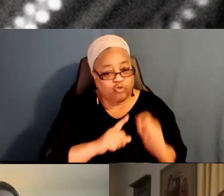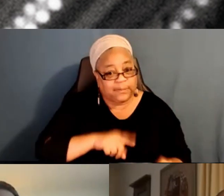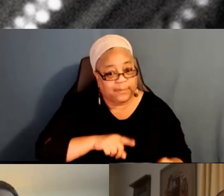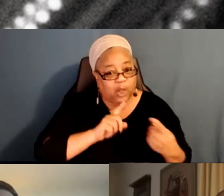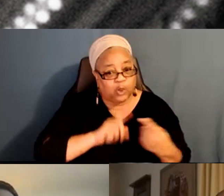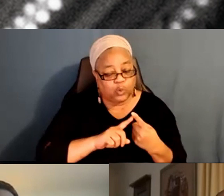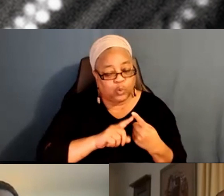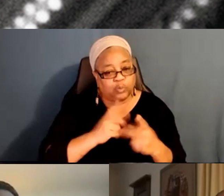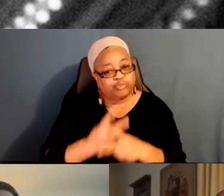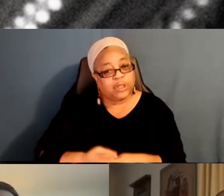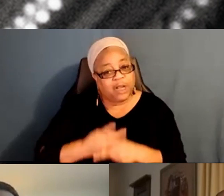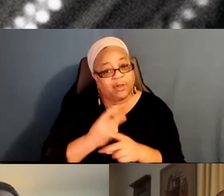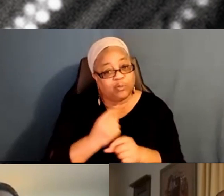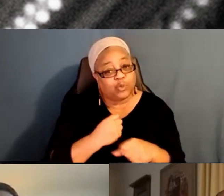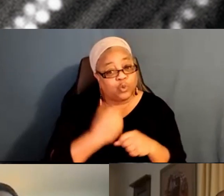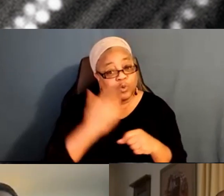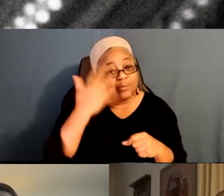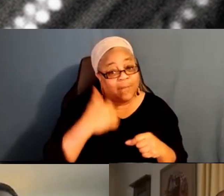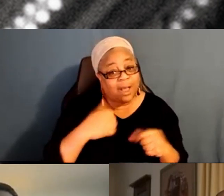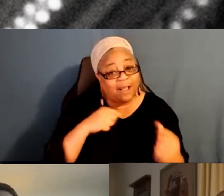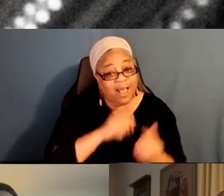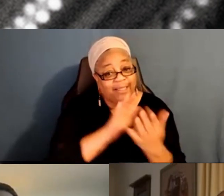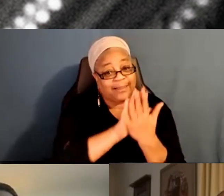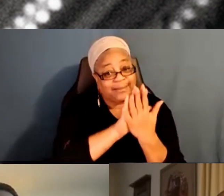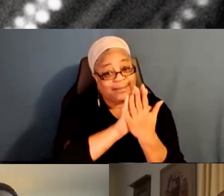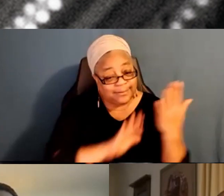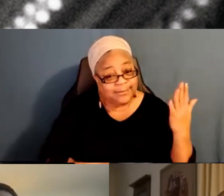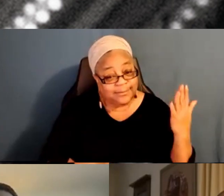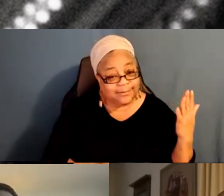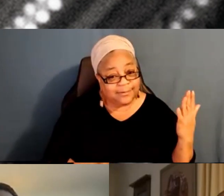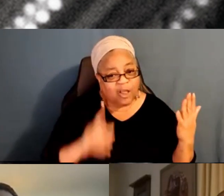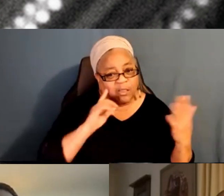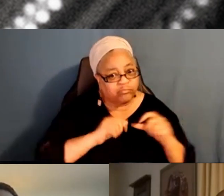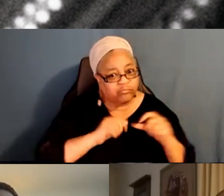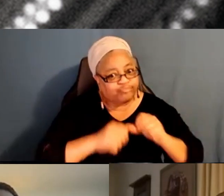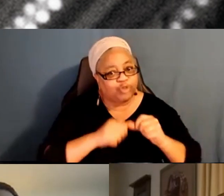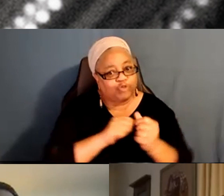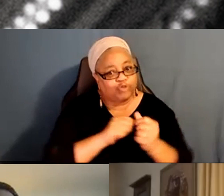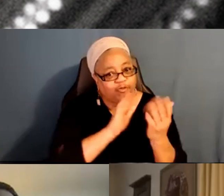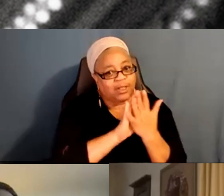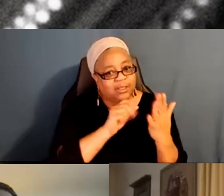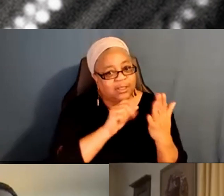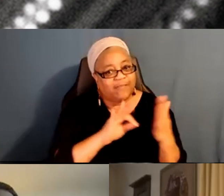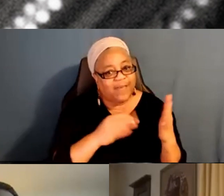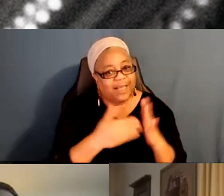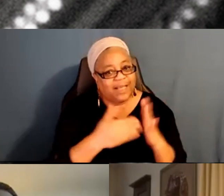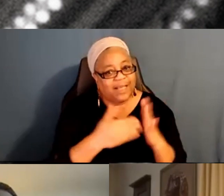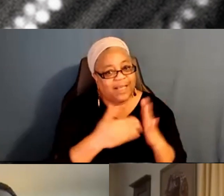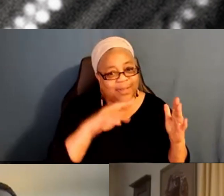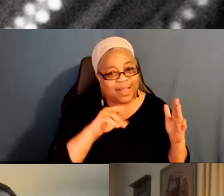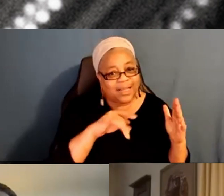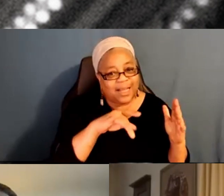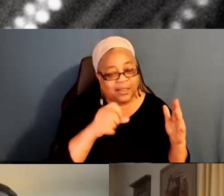the precarity produced by violence, by the relentless violence of anti-Blackness that you're